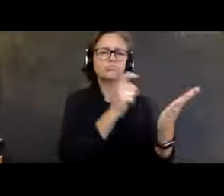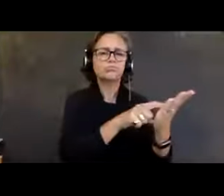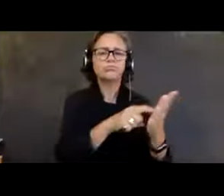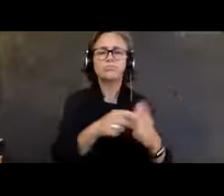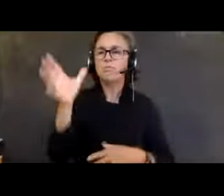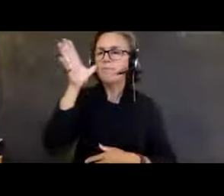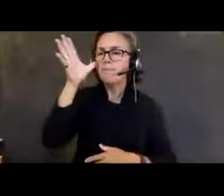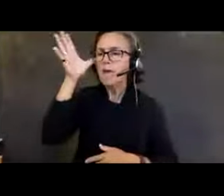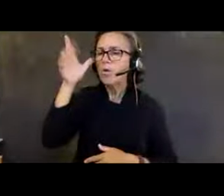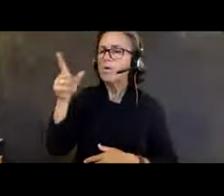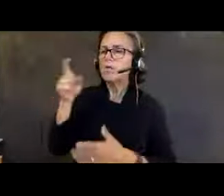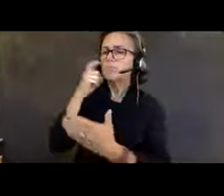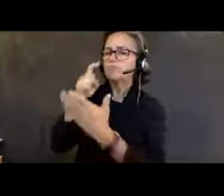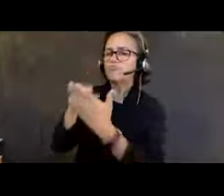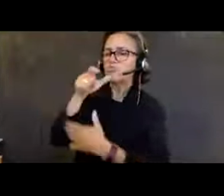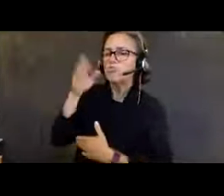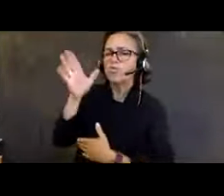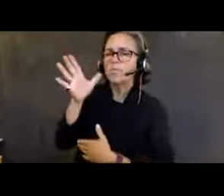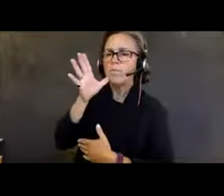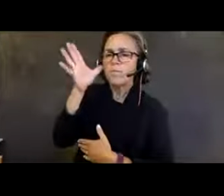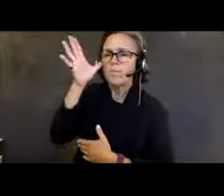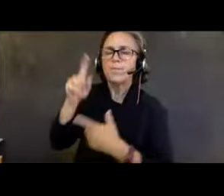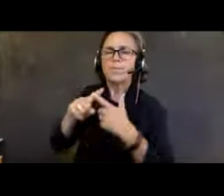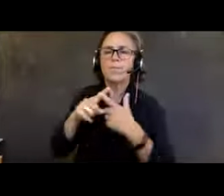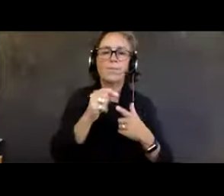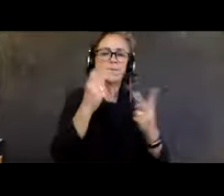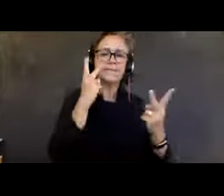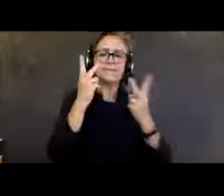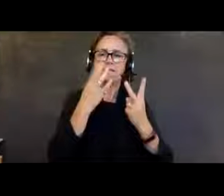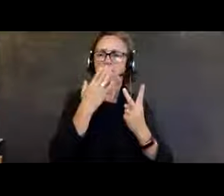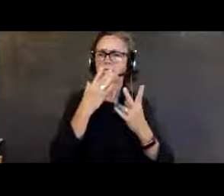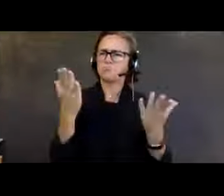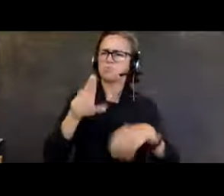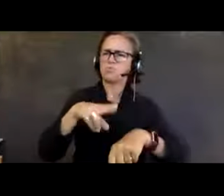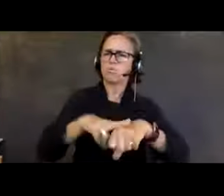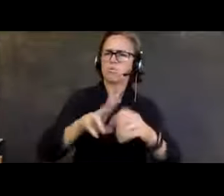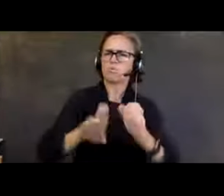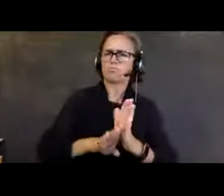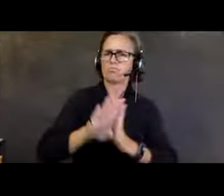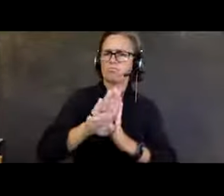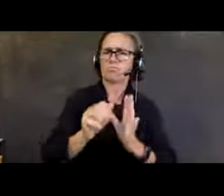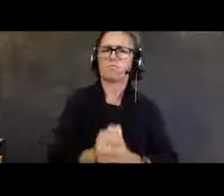from someone else. They can see different colors. So that's just normal development.